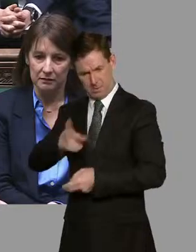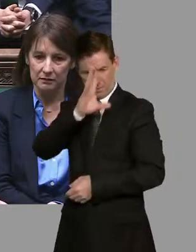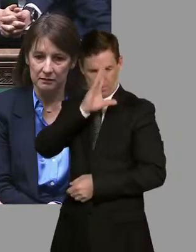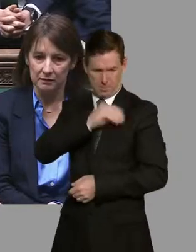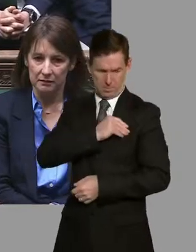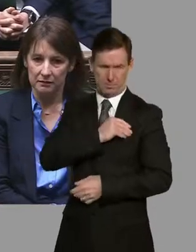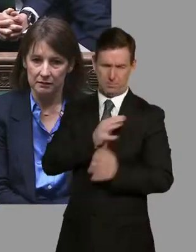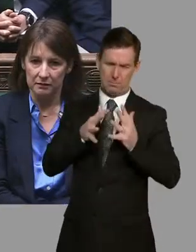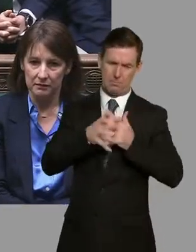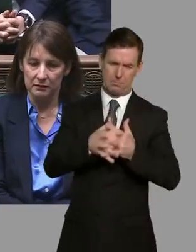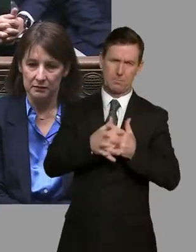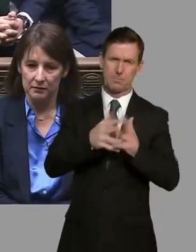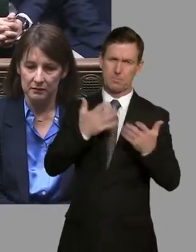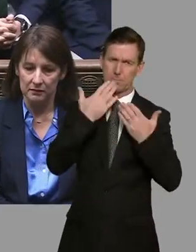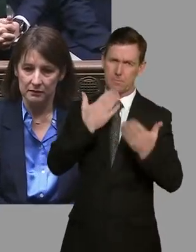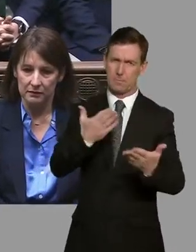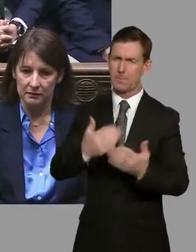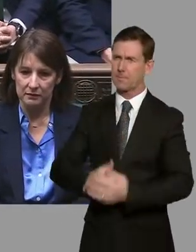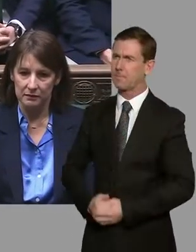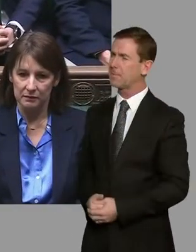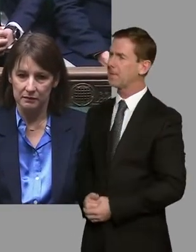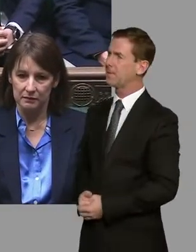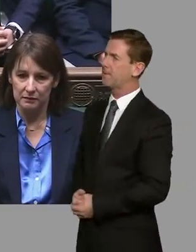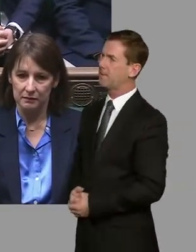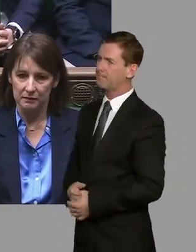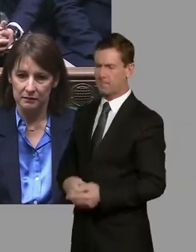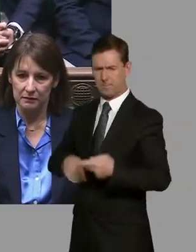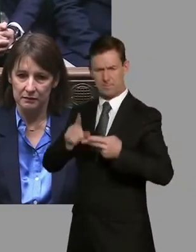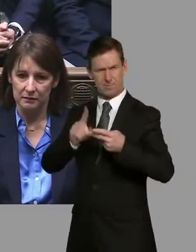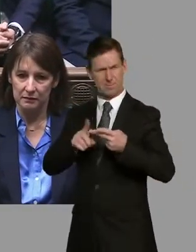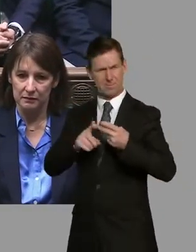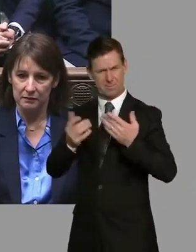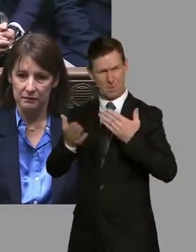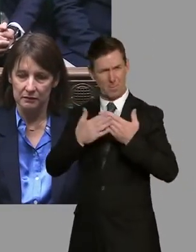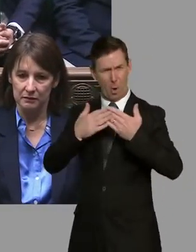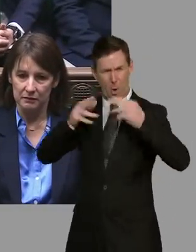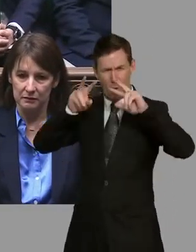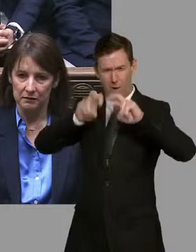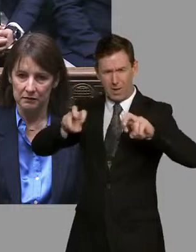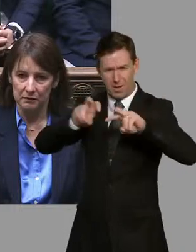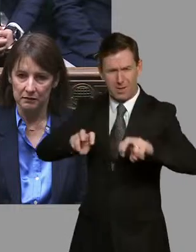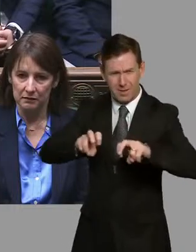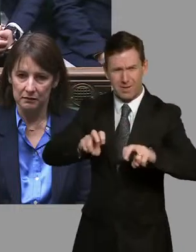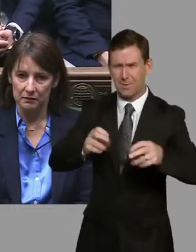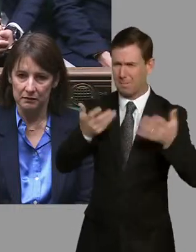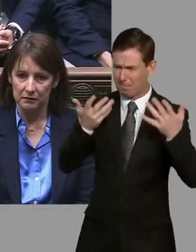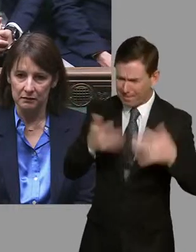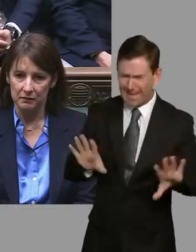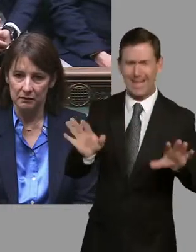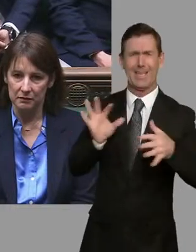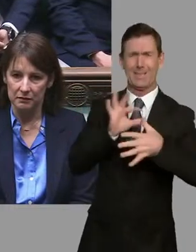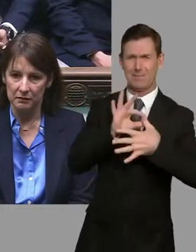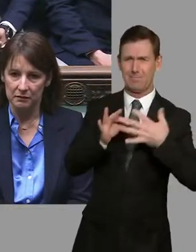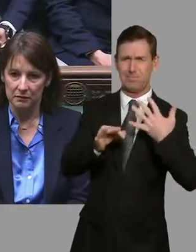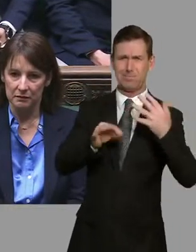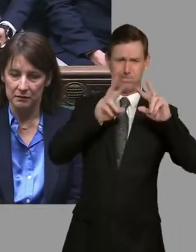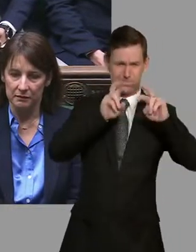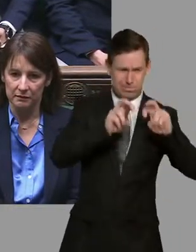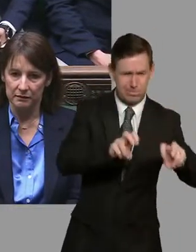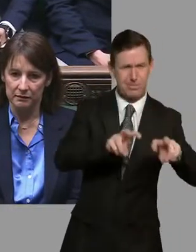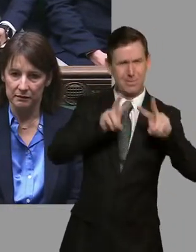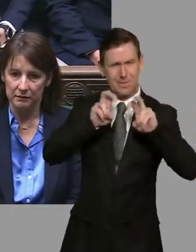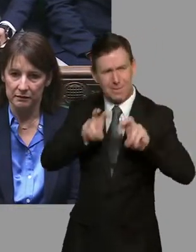further inquiry, there have been a number of inquiries, some of them localised, including the Mayor of Manchester's